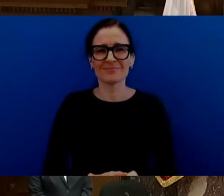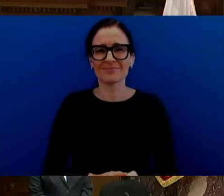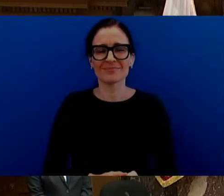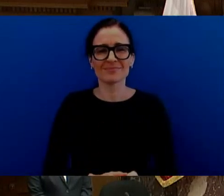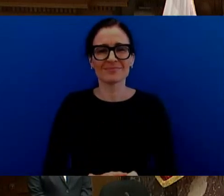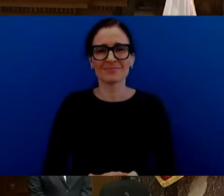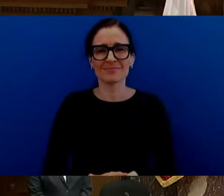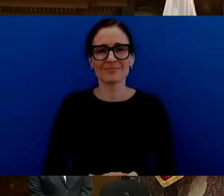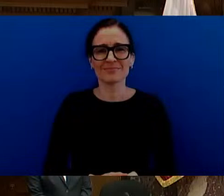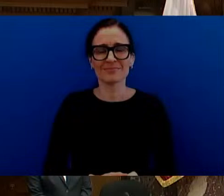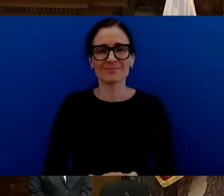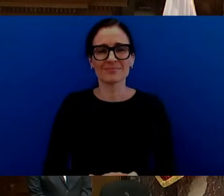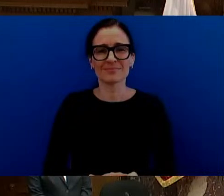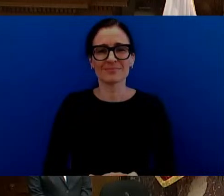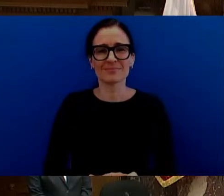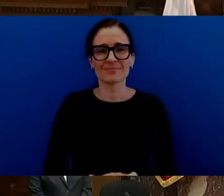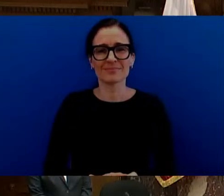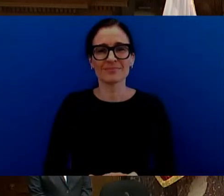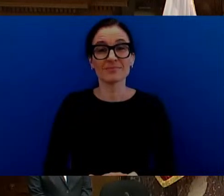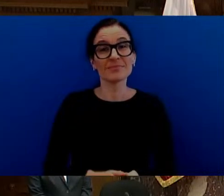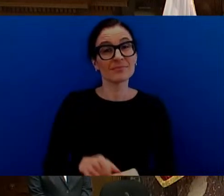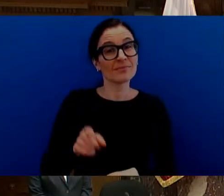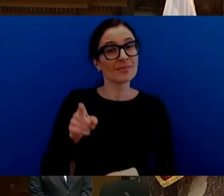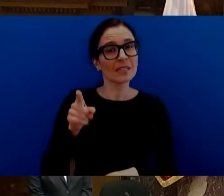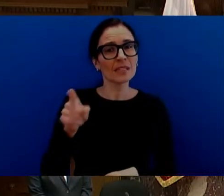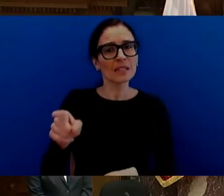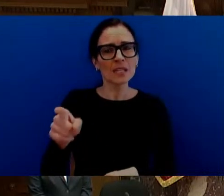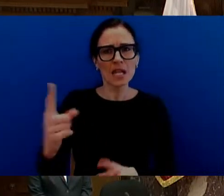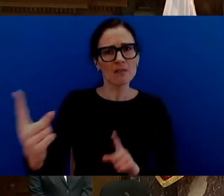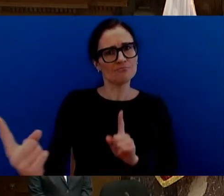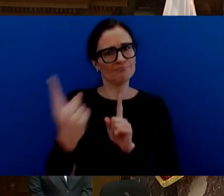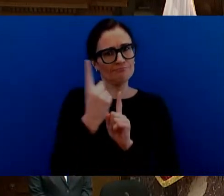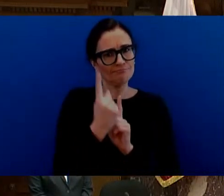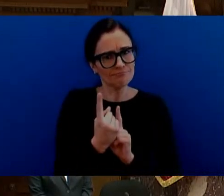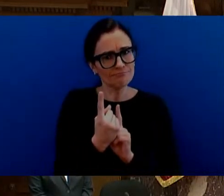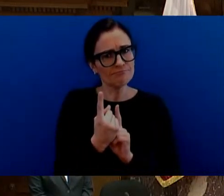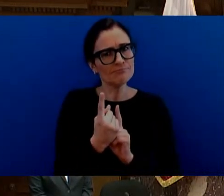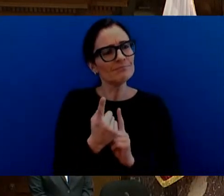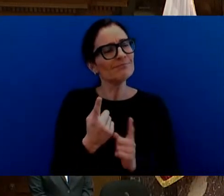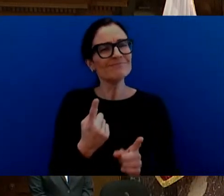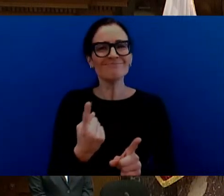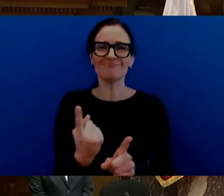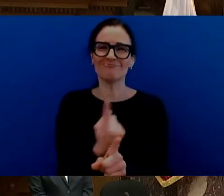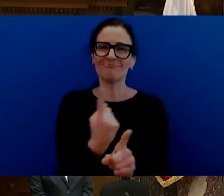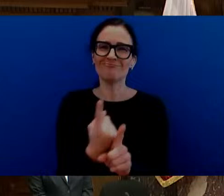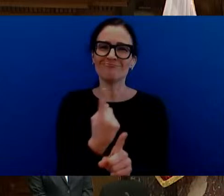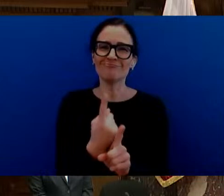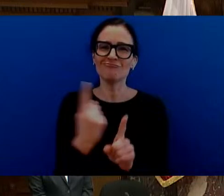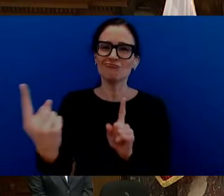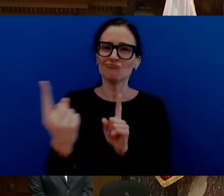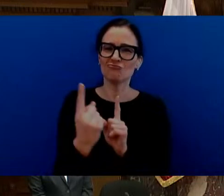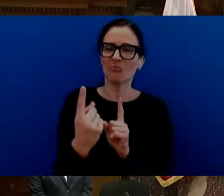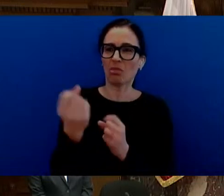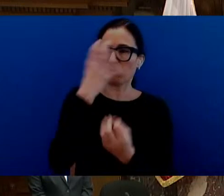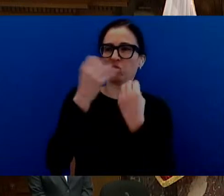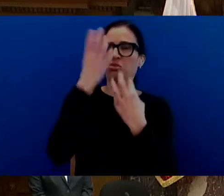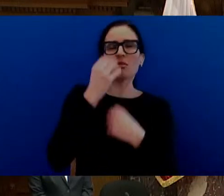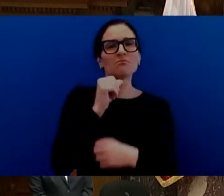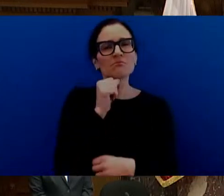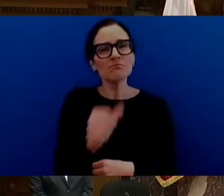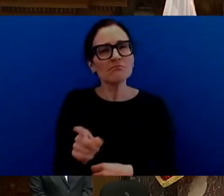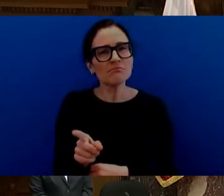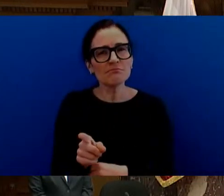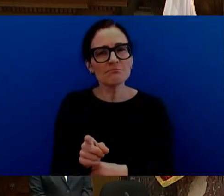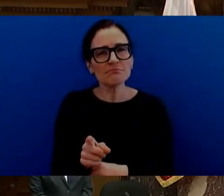way, not through fax or paper. We need to talk face to face to each